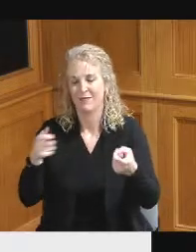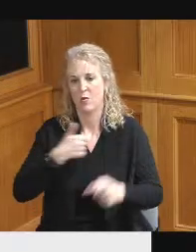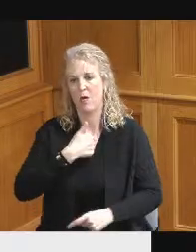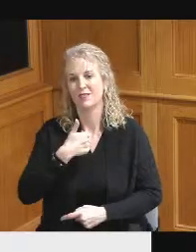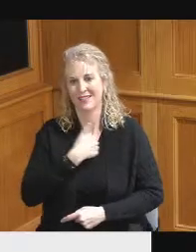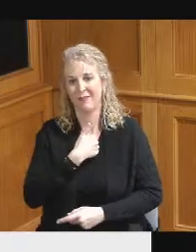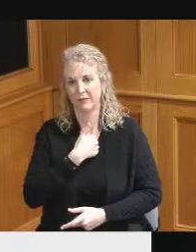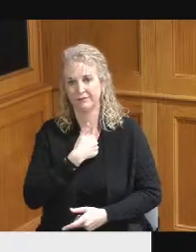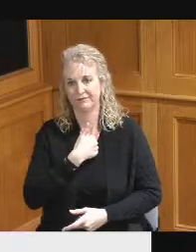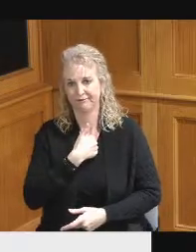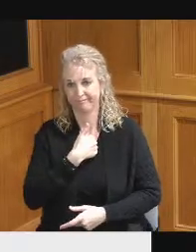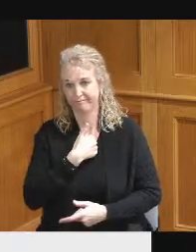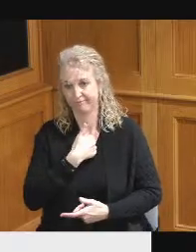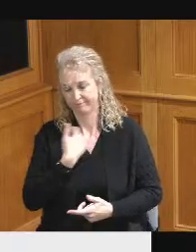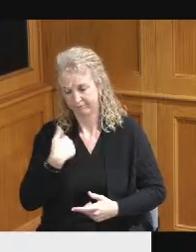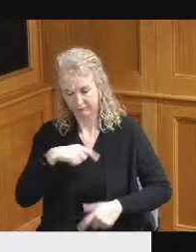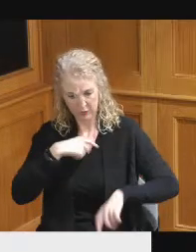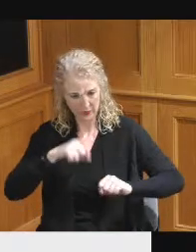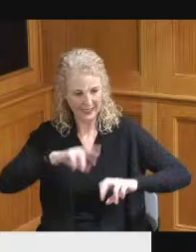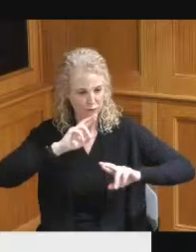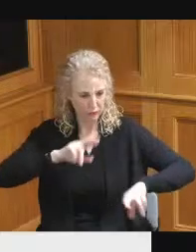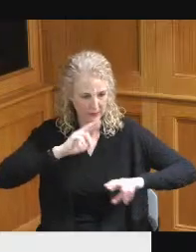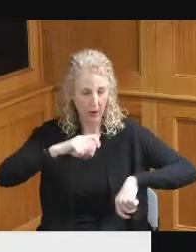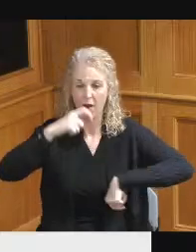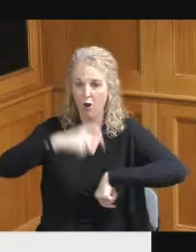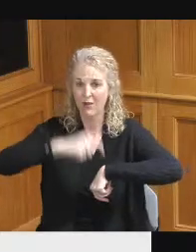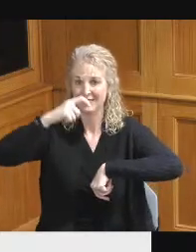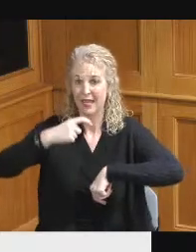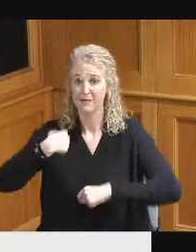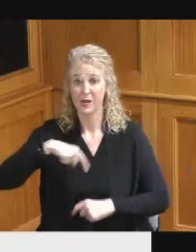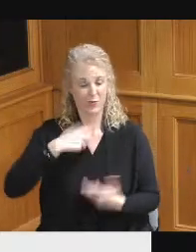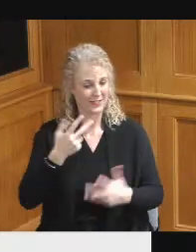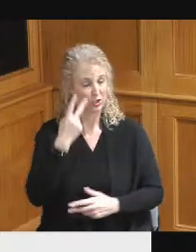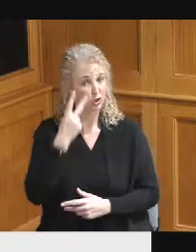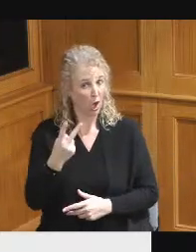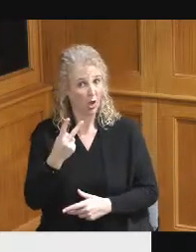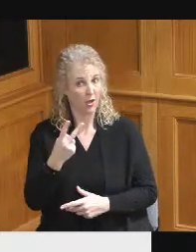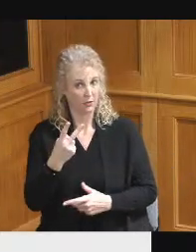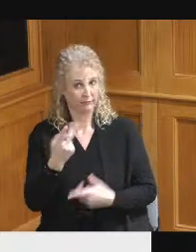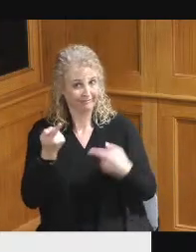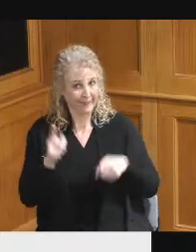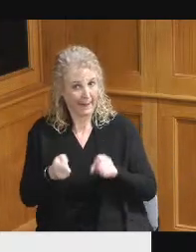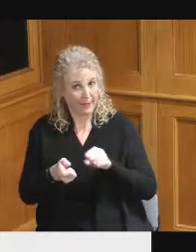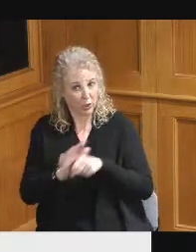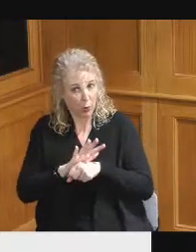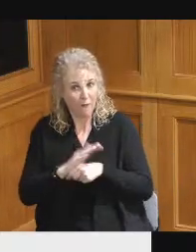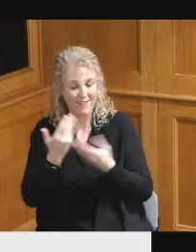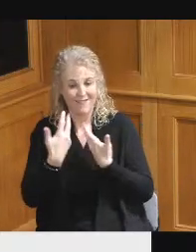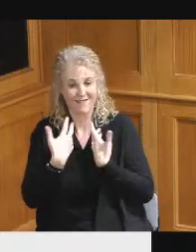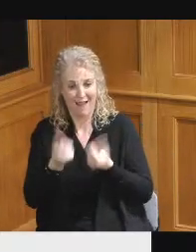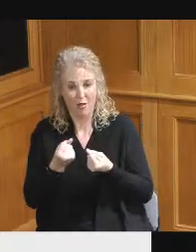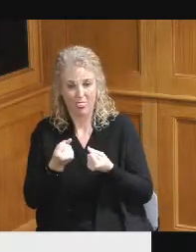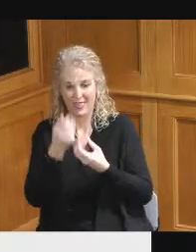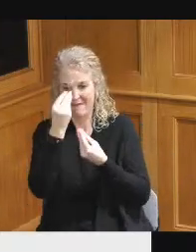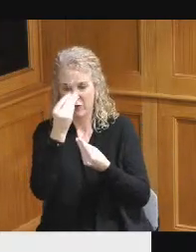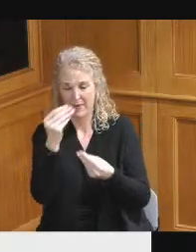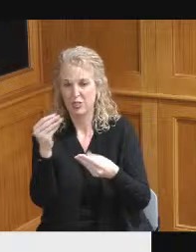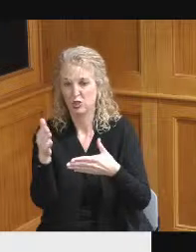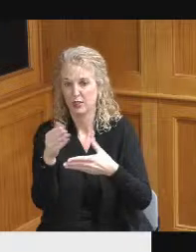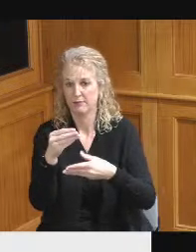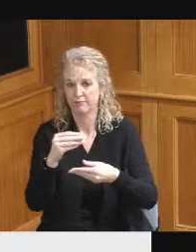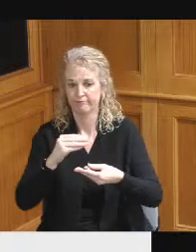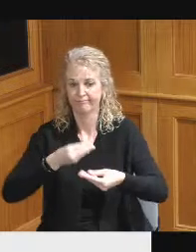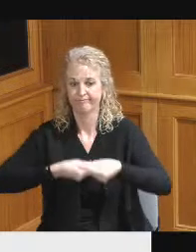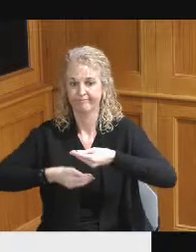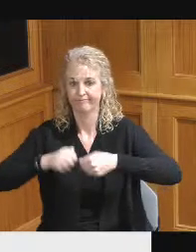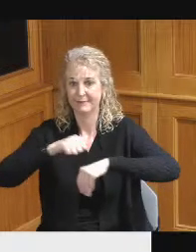we have the ability to respond in a timely manner. And we saw that during COVID with our health information exchange when